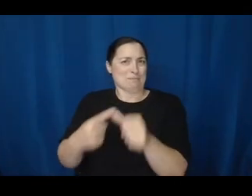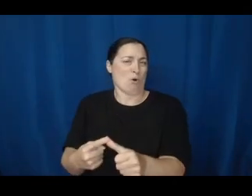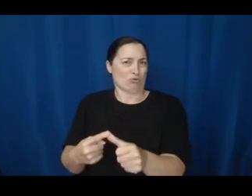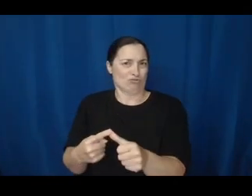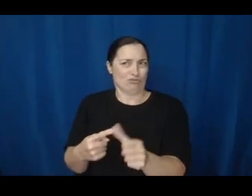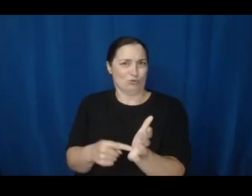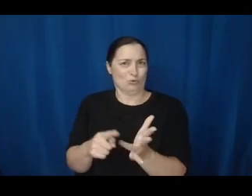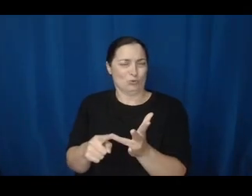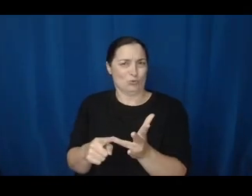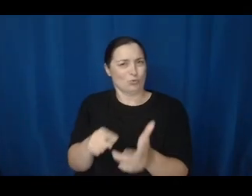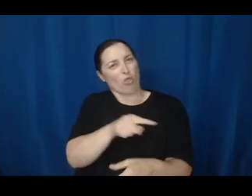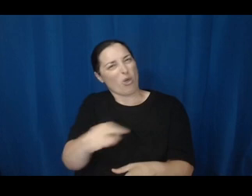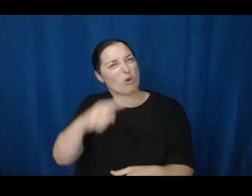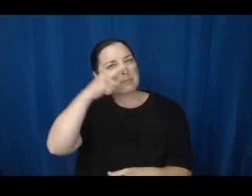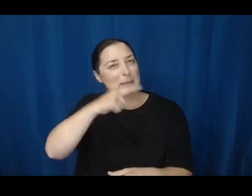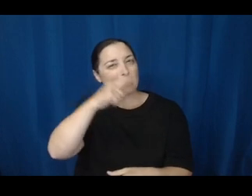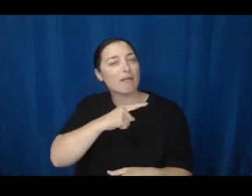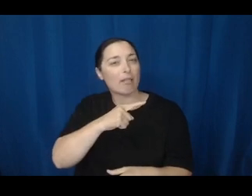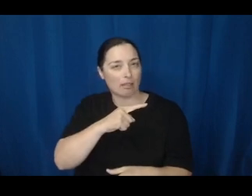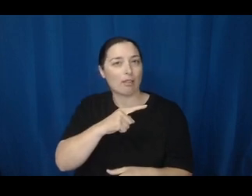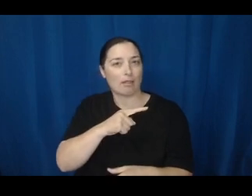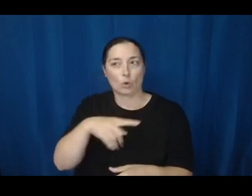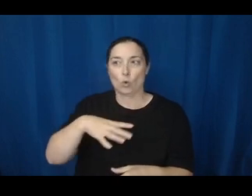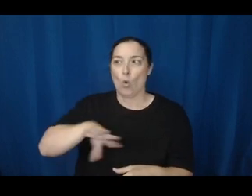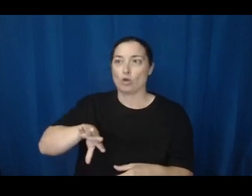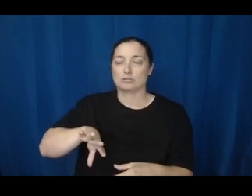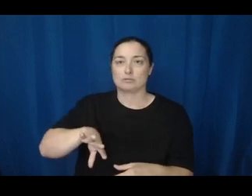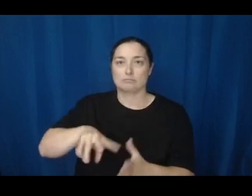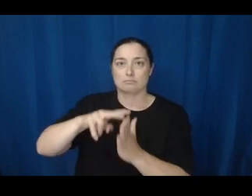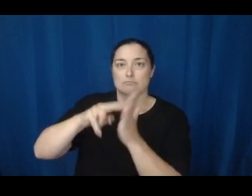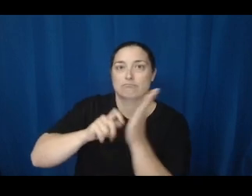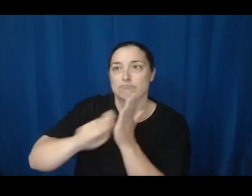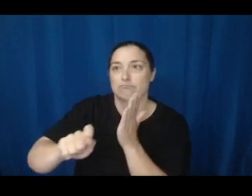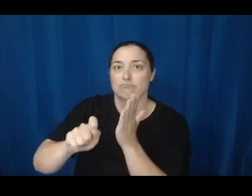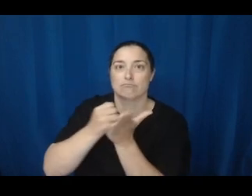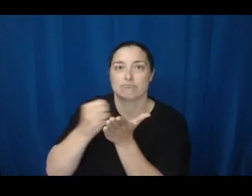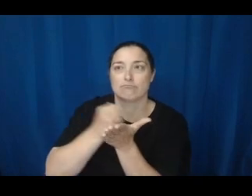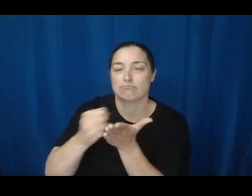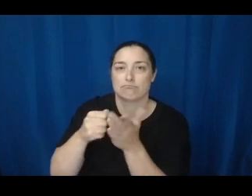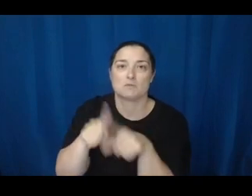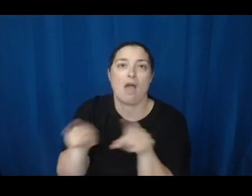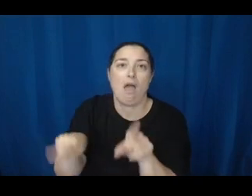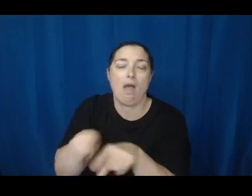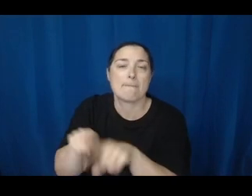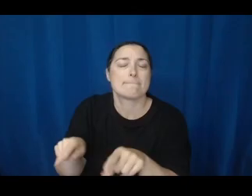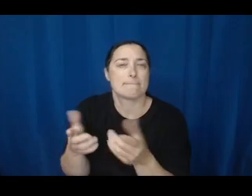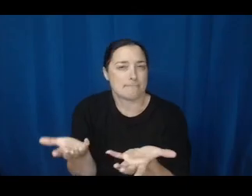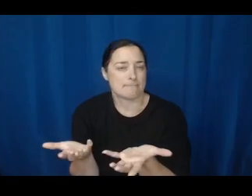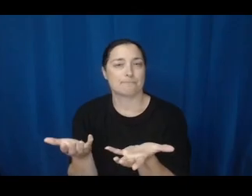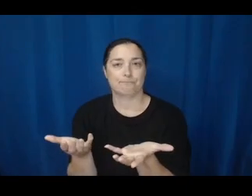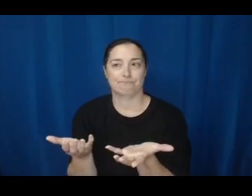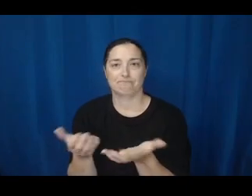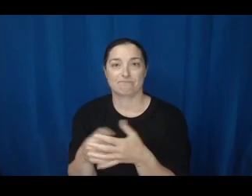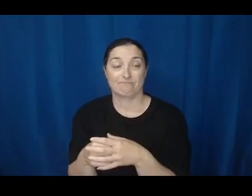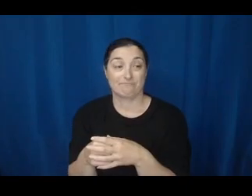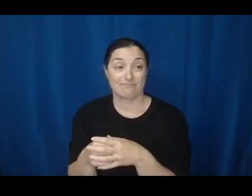those people who just want to push more and more of the same things that we have had before? And in this country, it would be that we're going